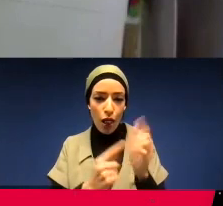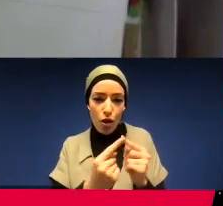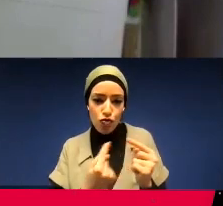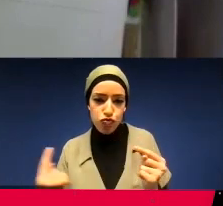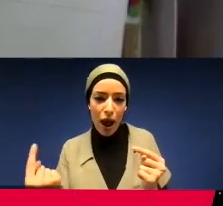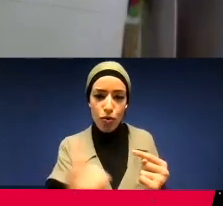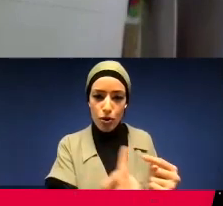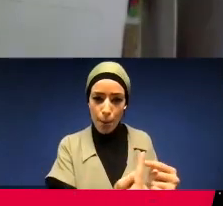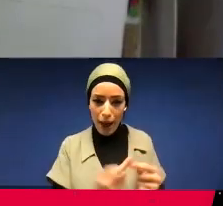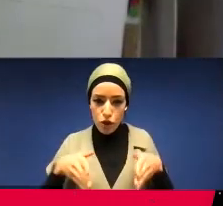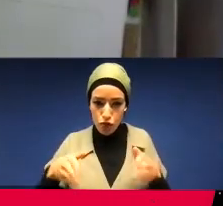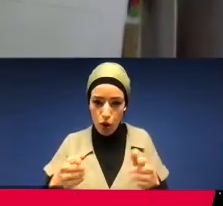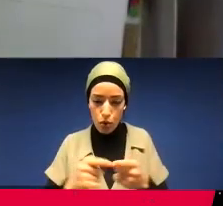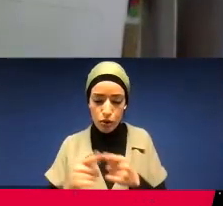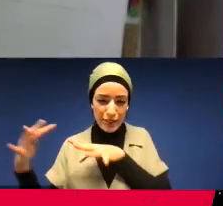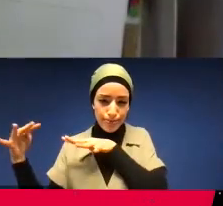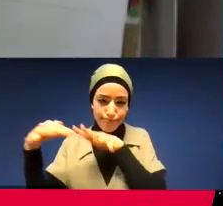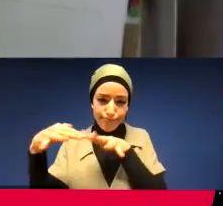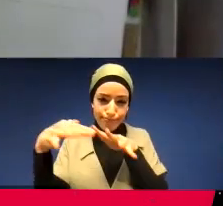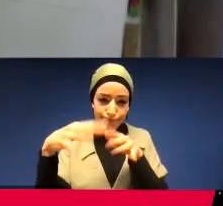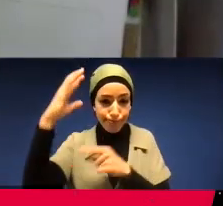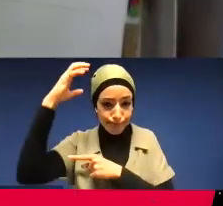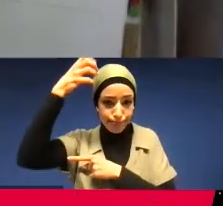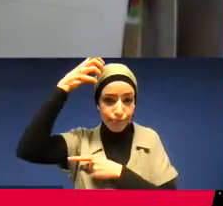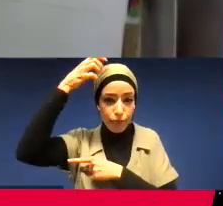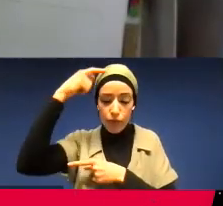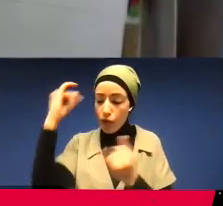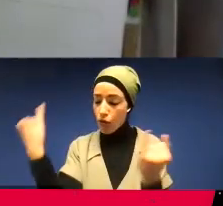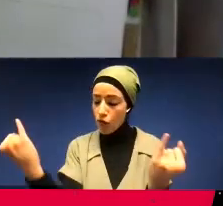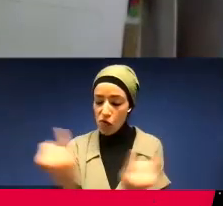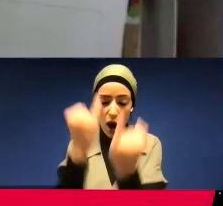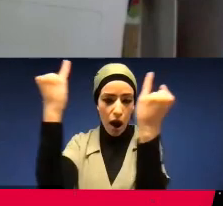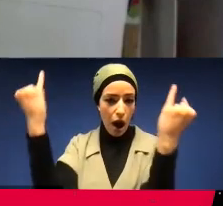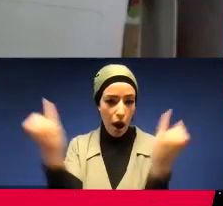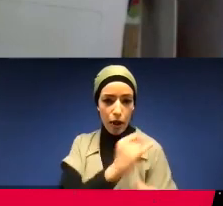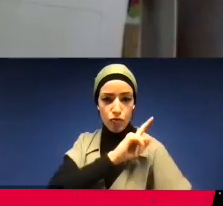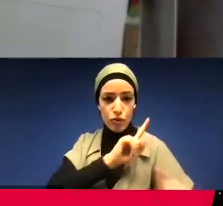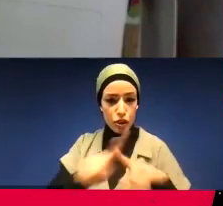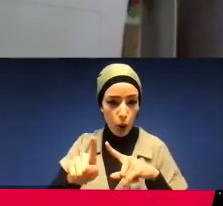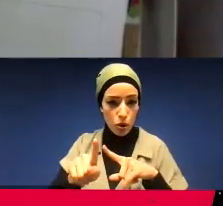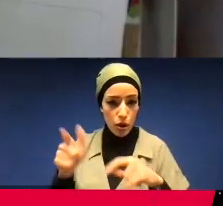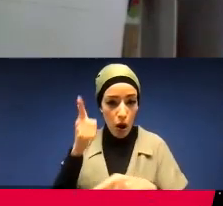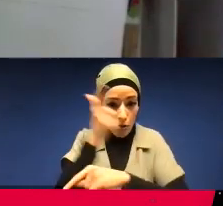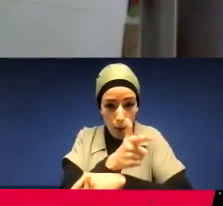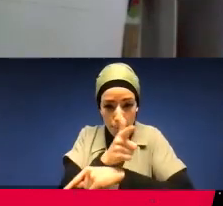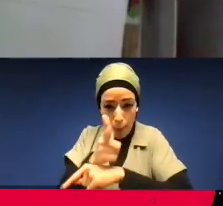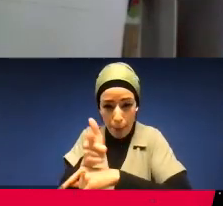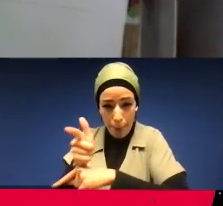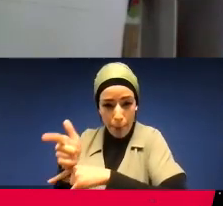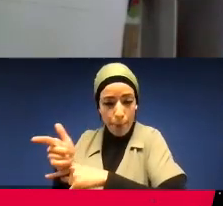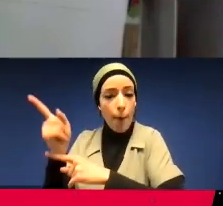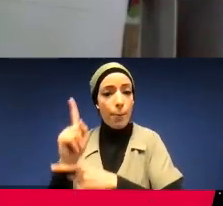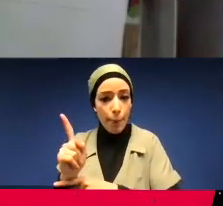using violence against people and opening fire against their own people, that they will terrify the